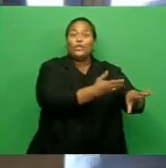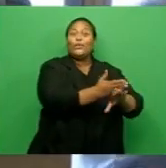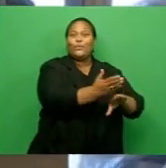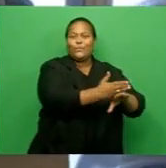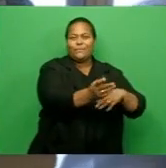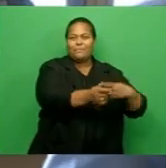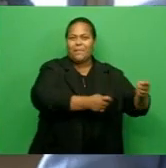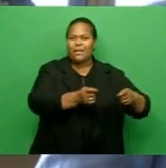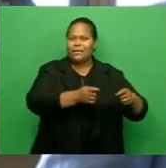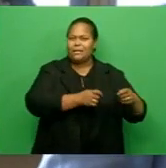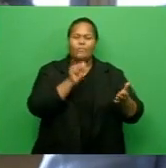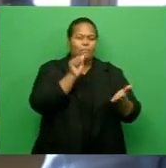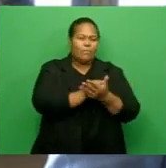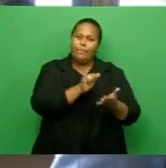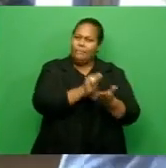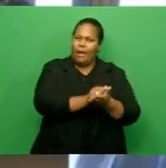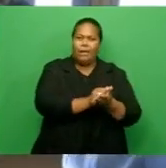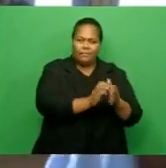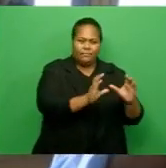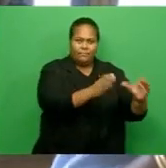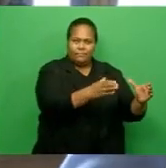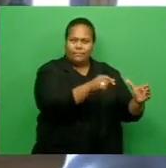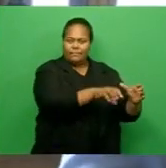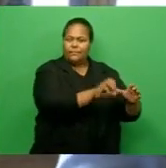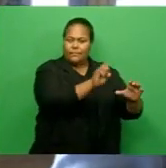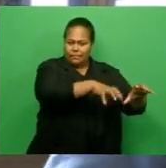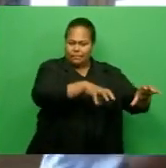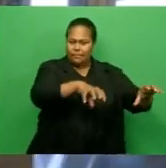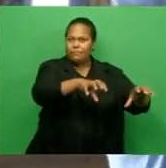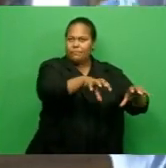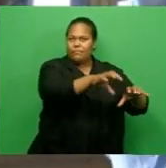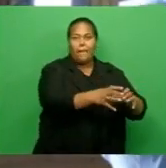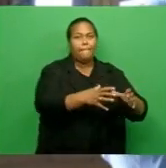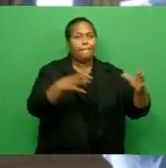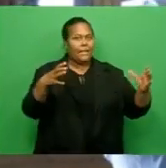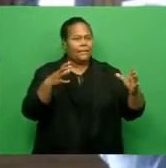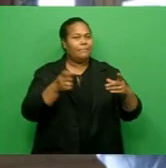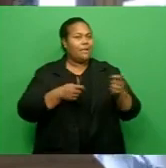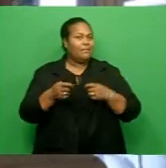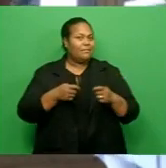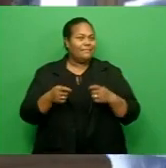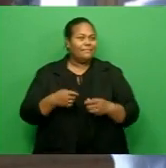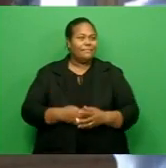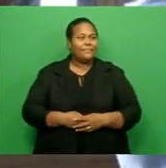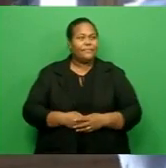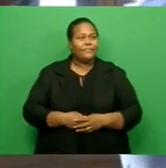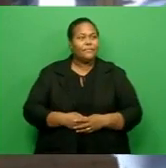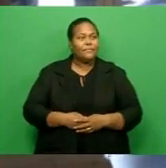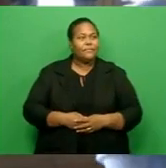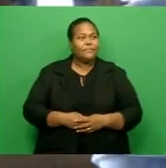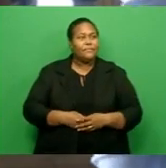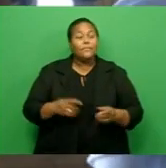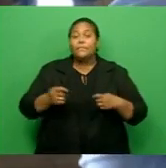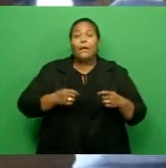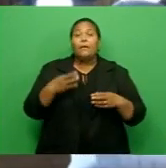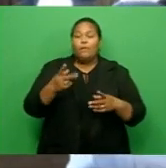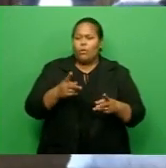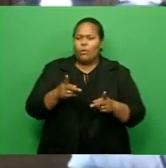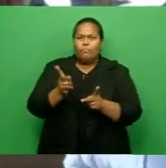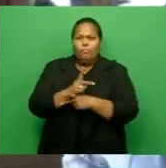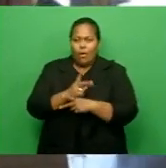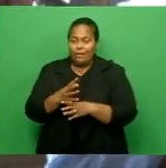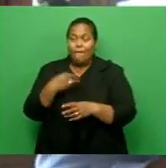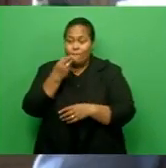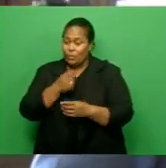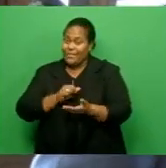with all proper facility and much bigger market. So we'll have a market for produce